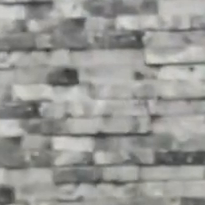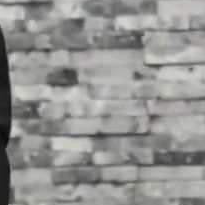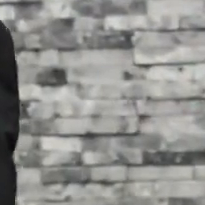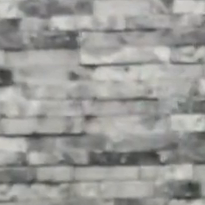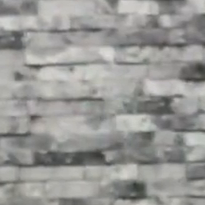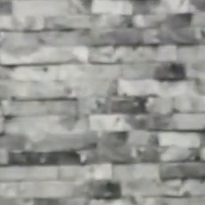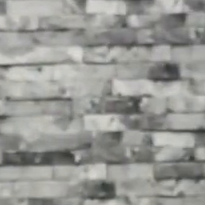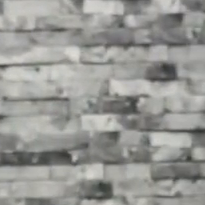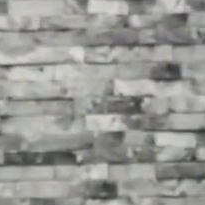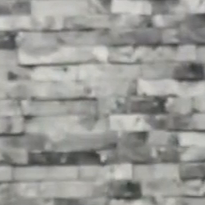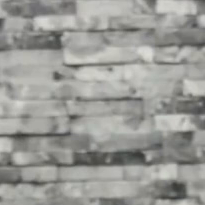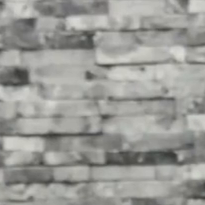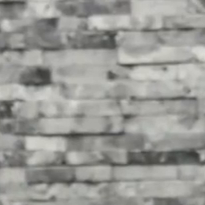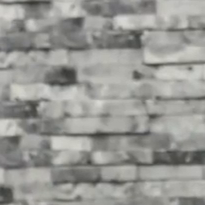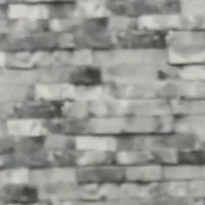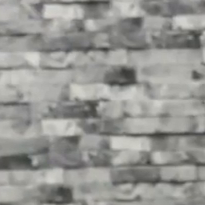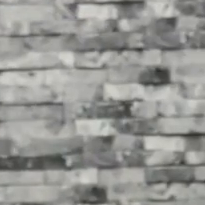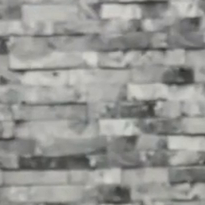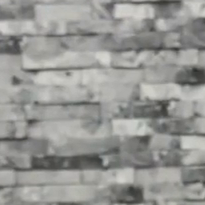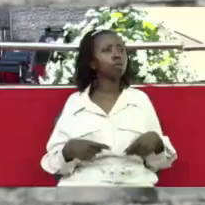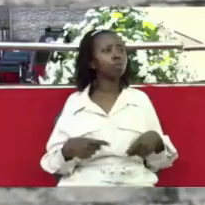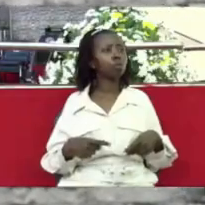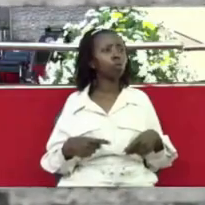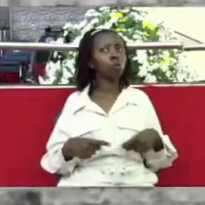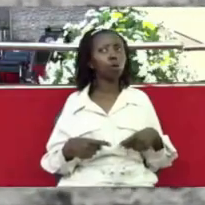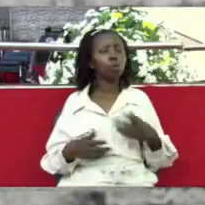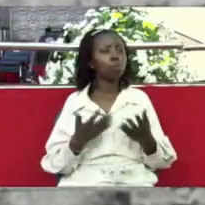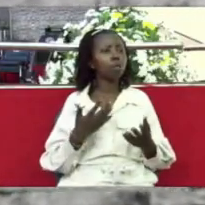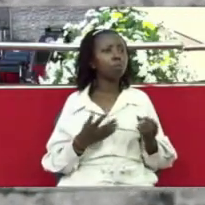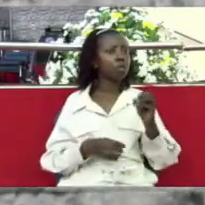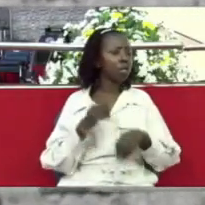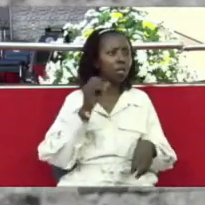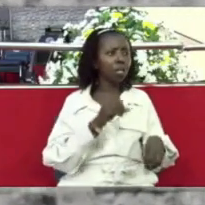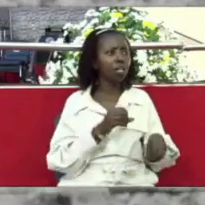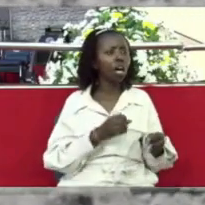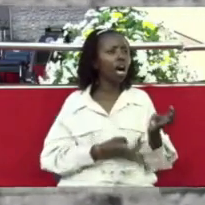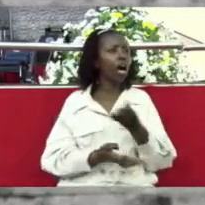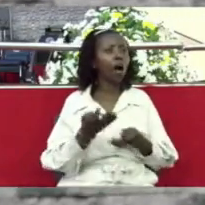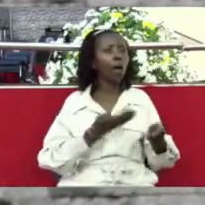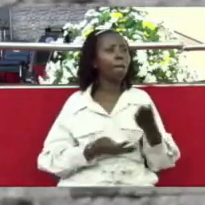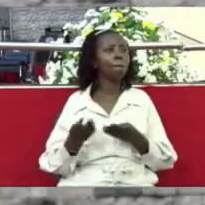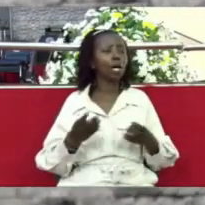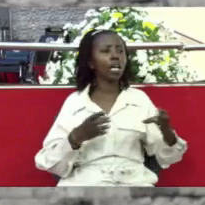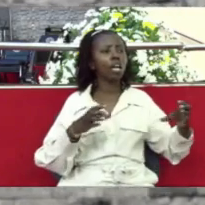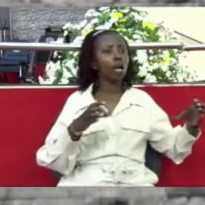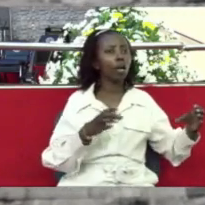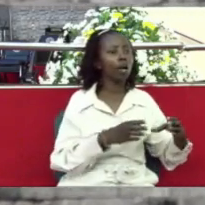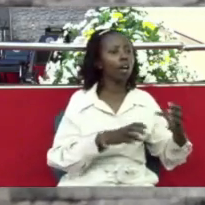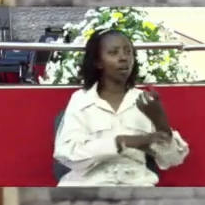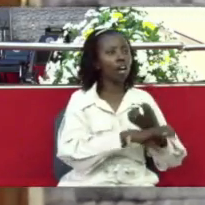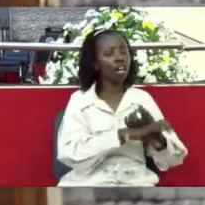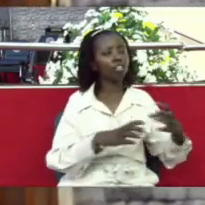a brick for the new buildings? Na nikauliza ni wangapi wenu hawakutoa broko ya mjengo